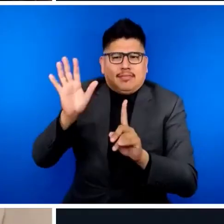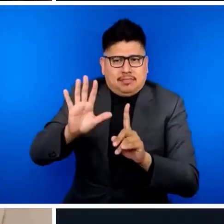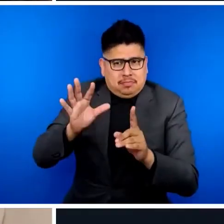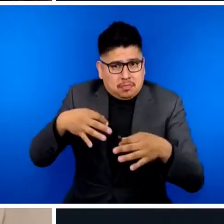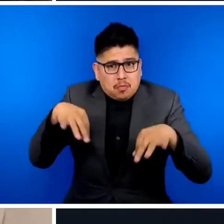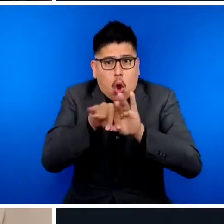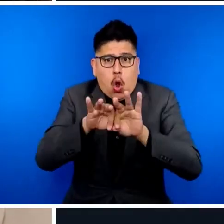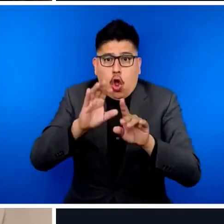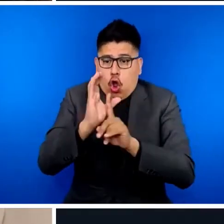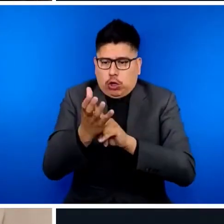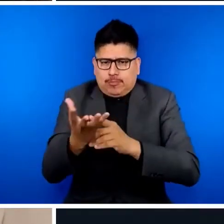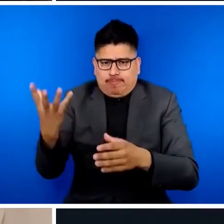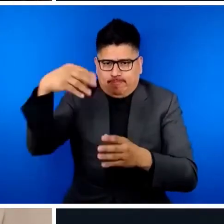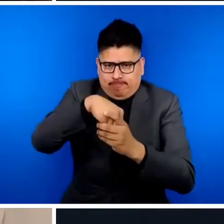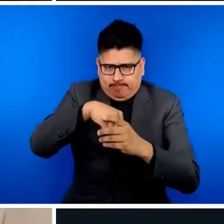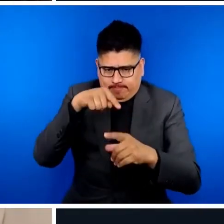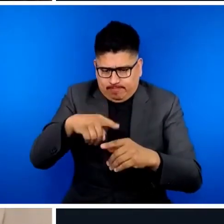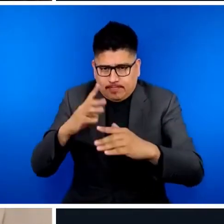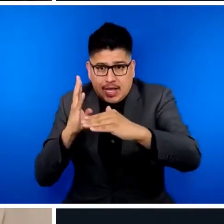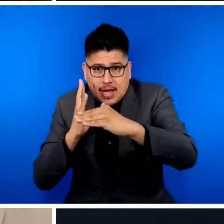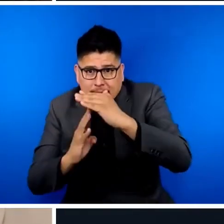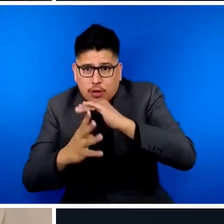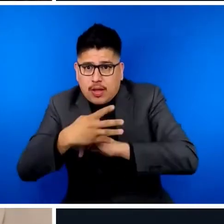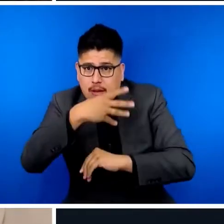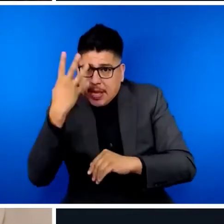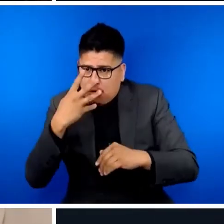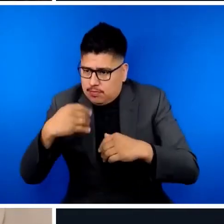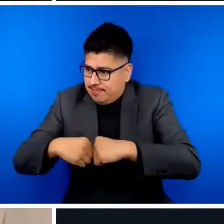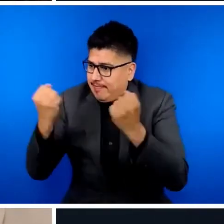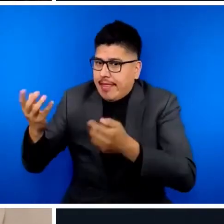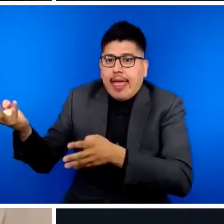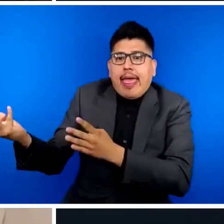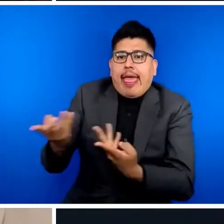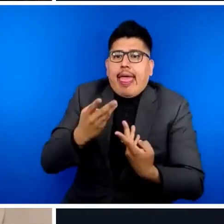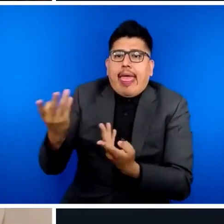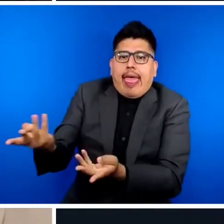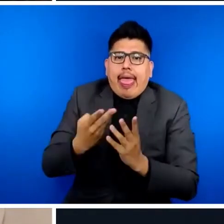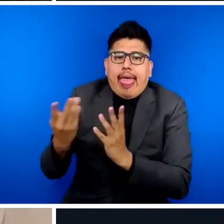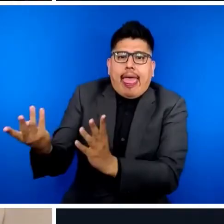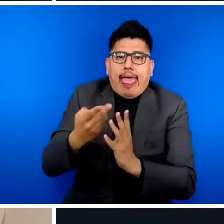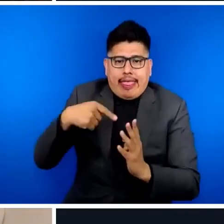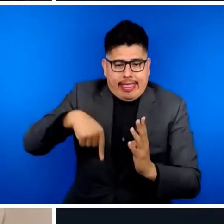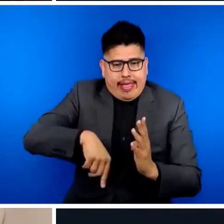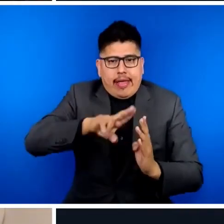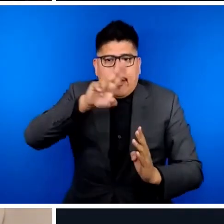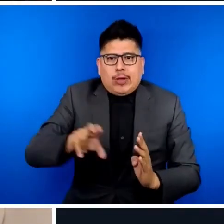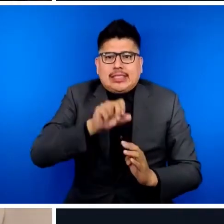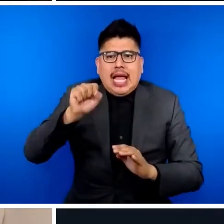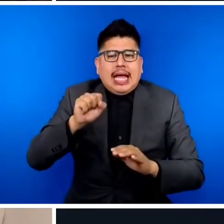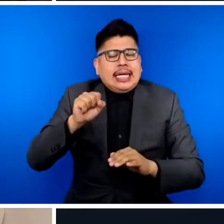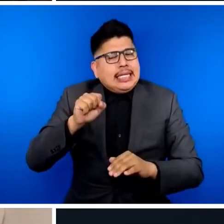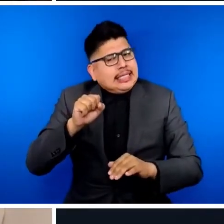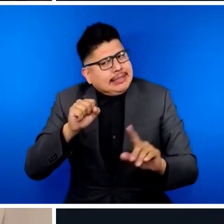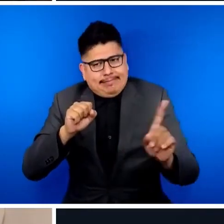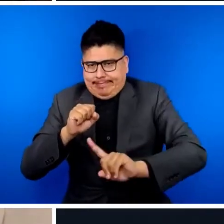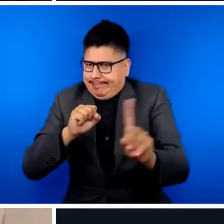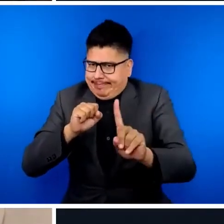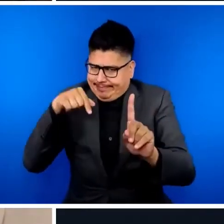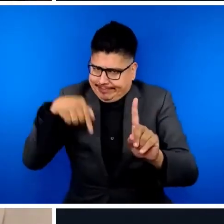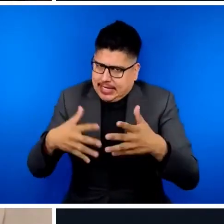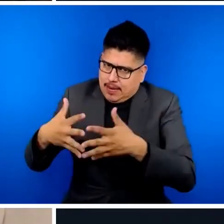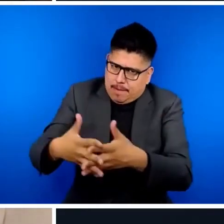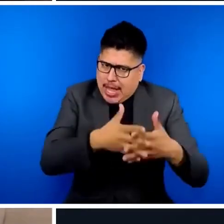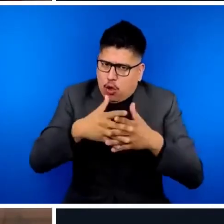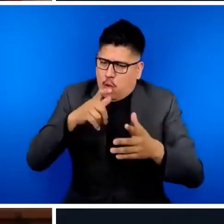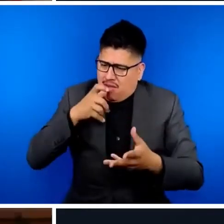open borders brings those problems right here to the USA. And it is the American people who pay the price in higher